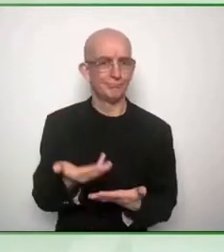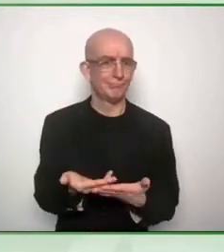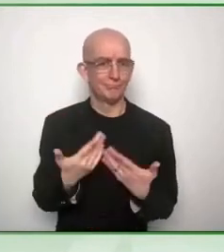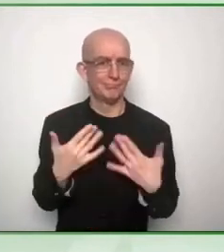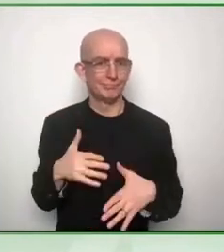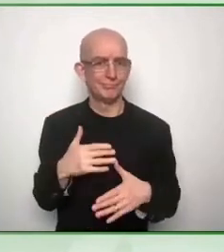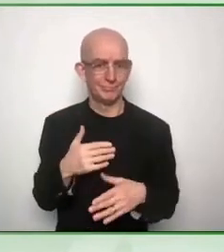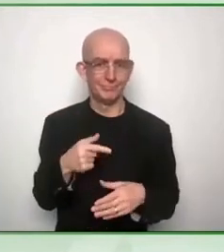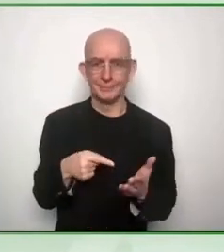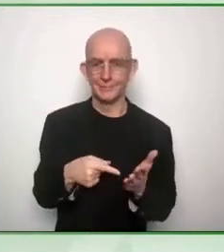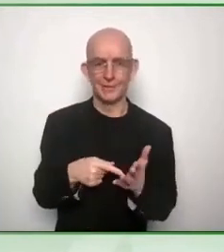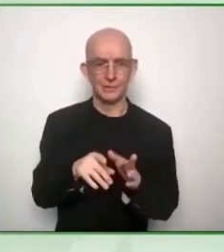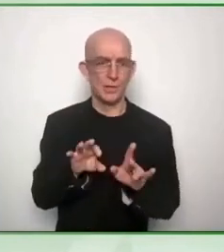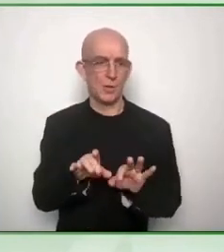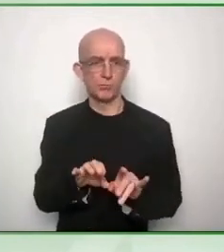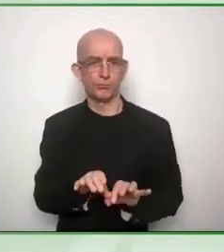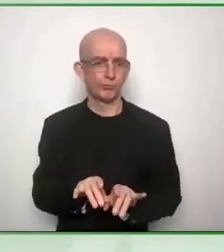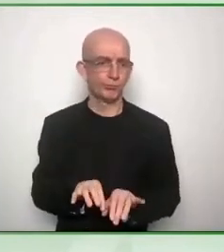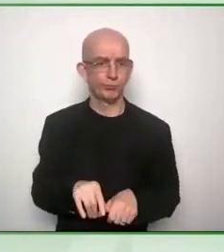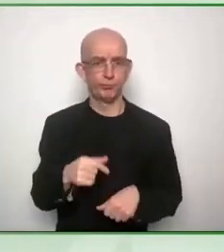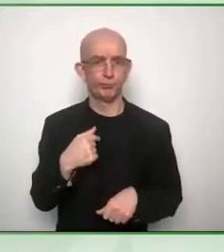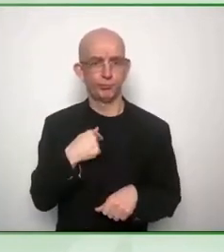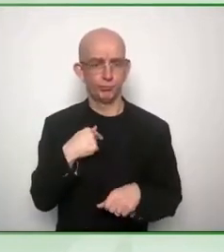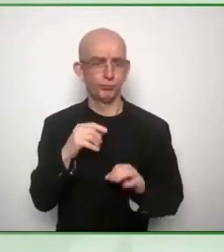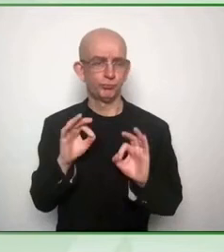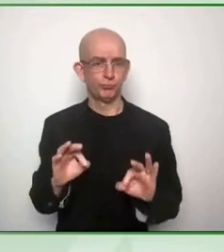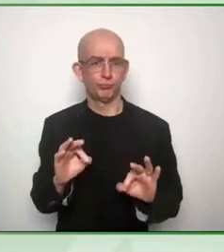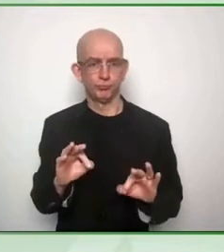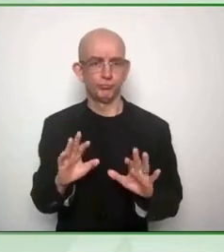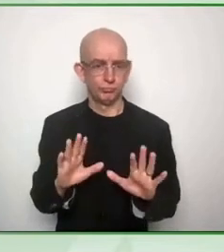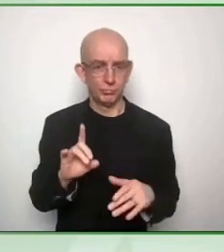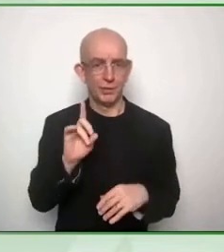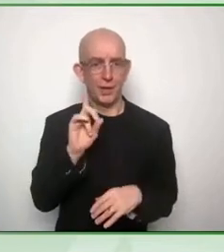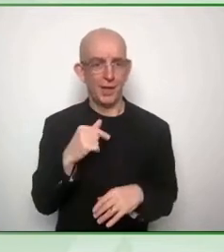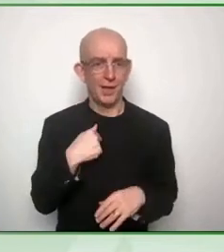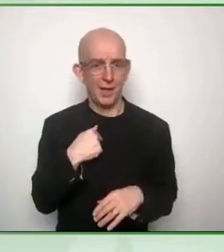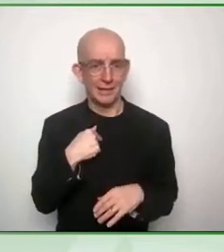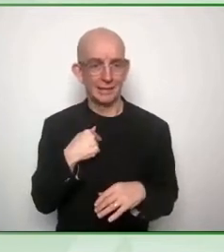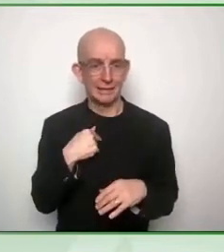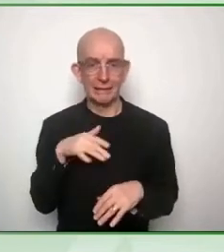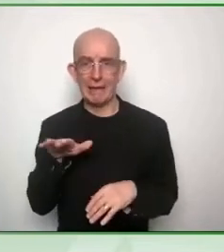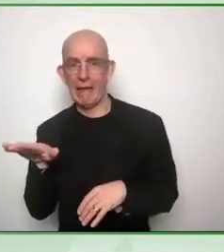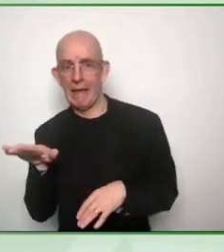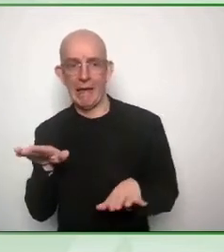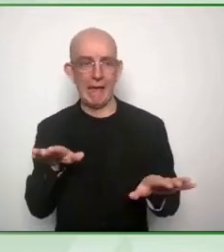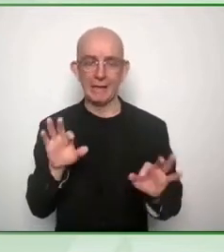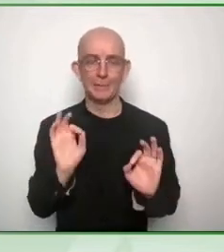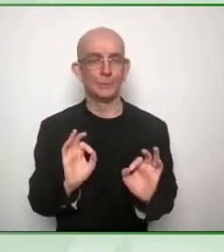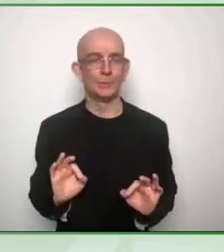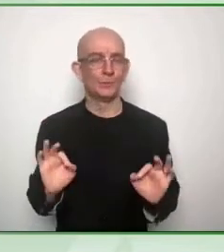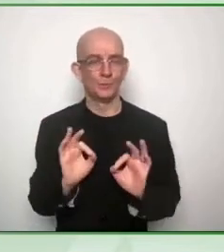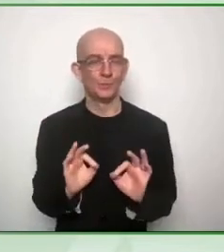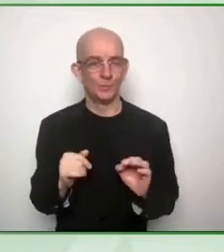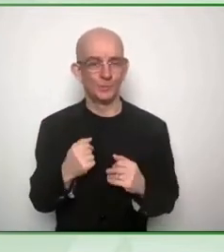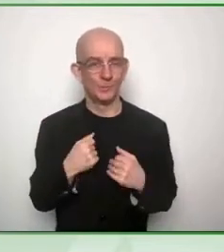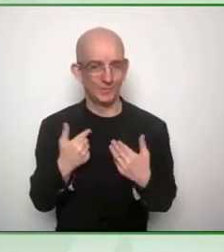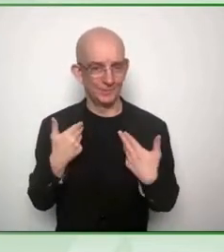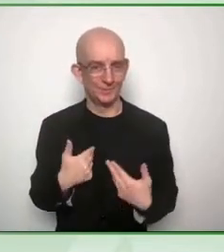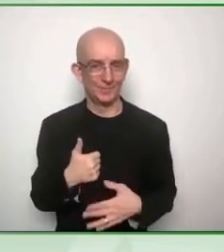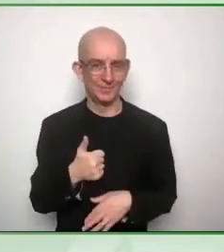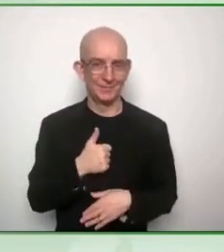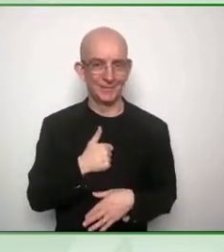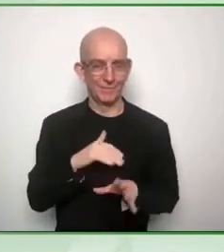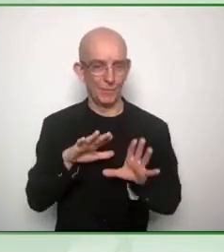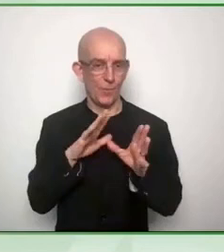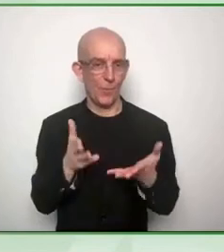be able to hand the development work over, but for now, I can keep it fairly cheap and do it myself. So right now we have everything we need. When